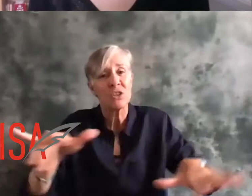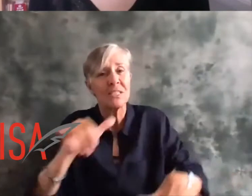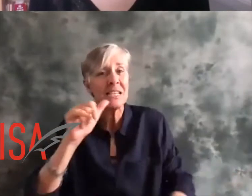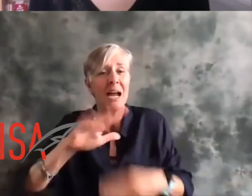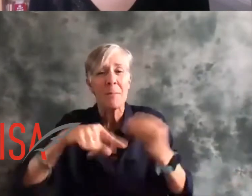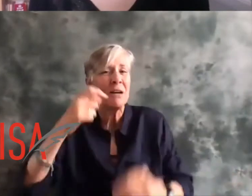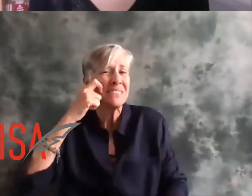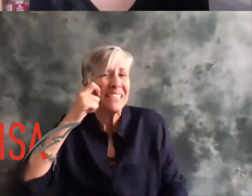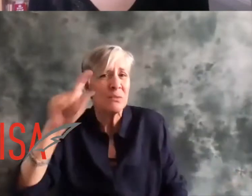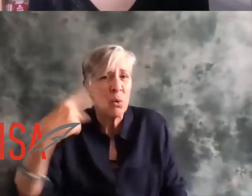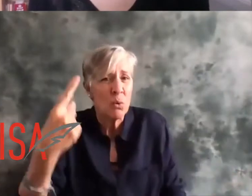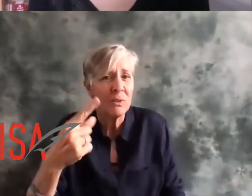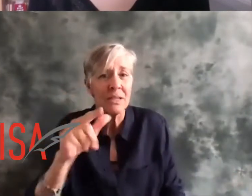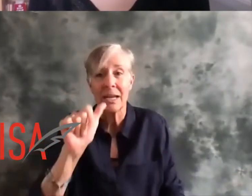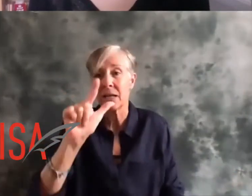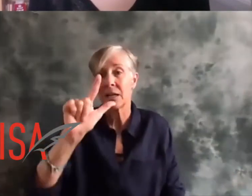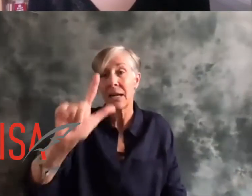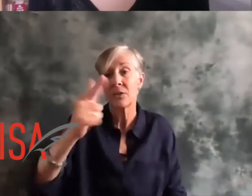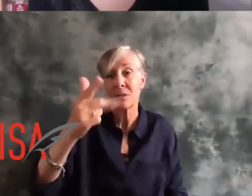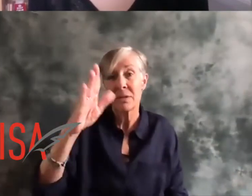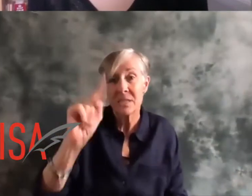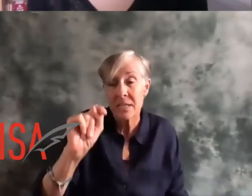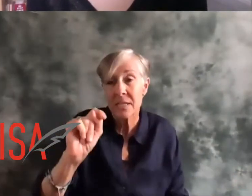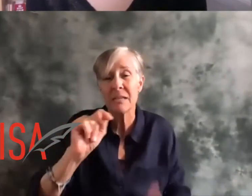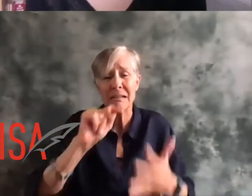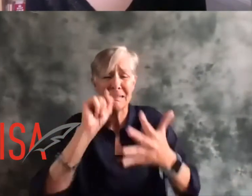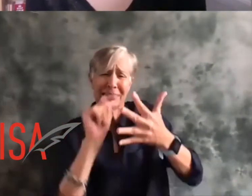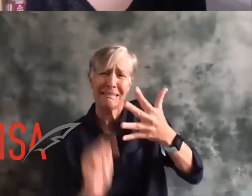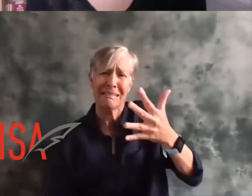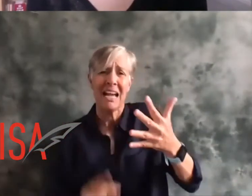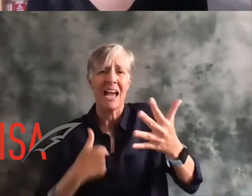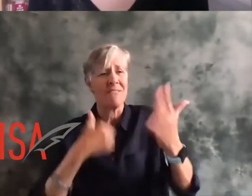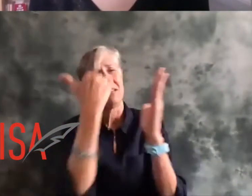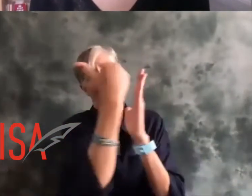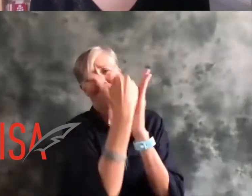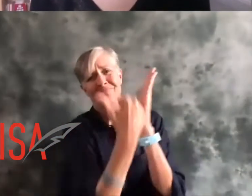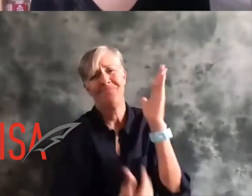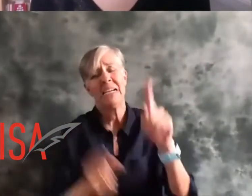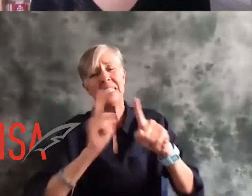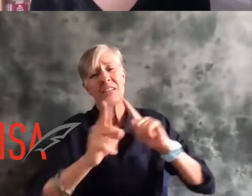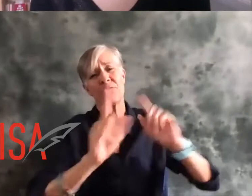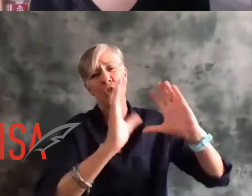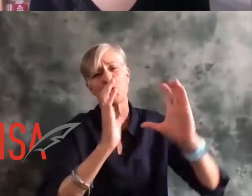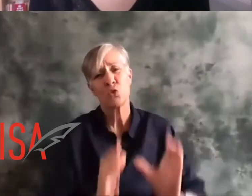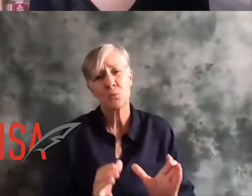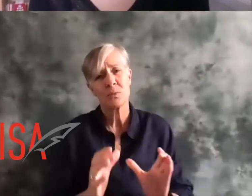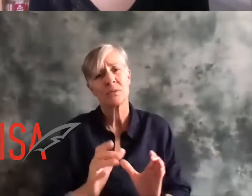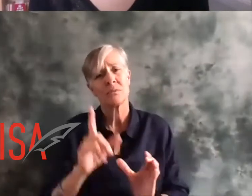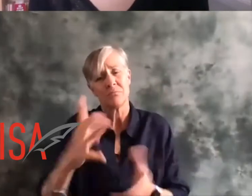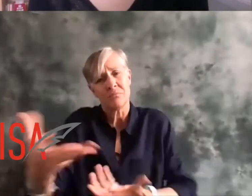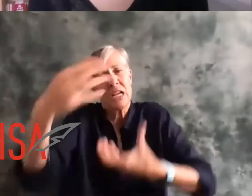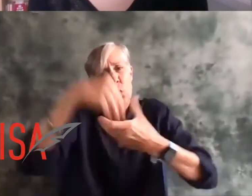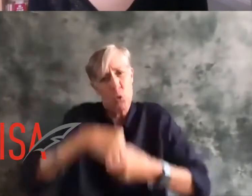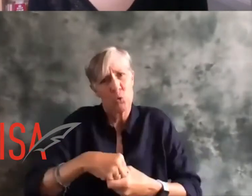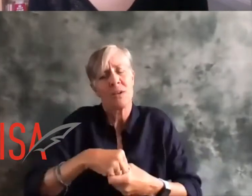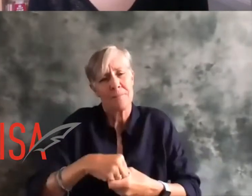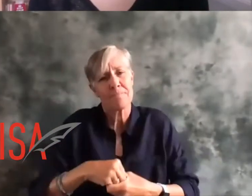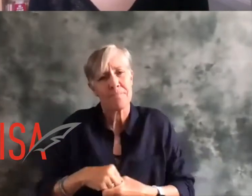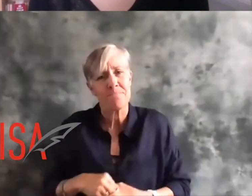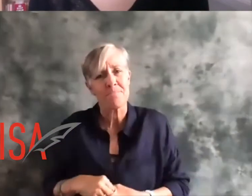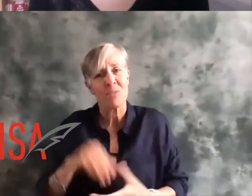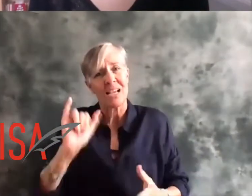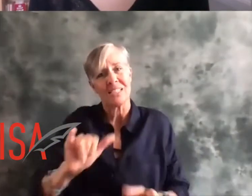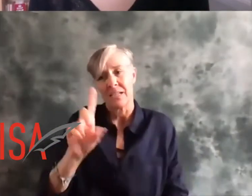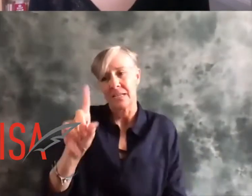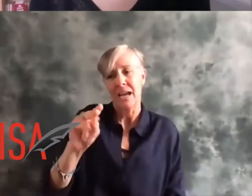deep. It's about LGBT are mentioned in there. There's a whole slew of different groups that are meant to be included. And it's just what Diane